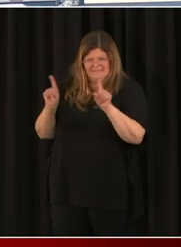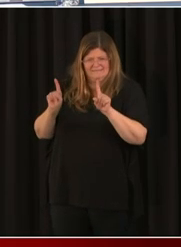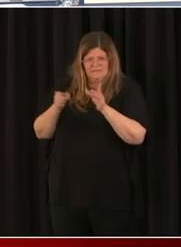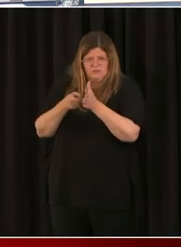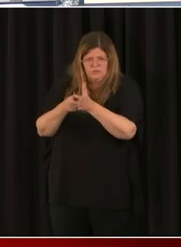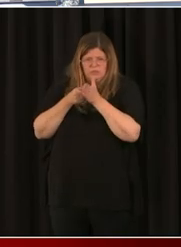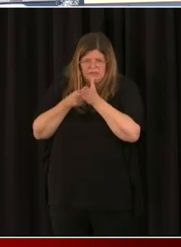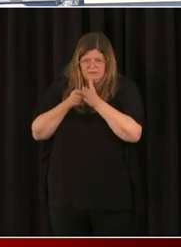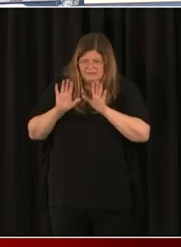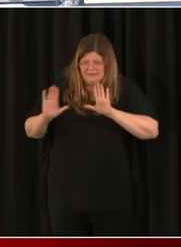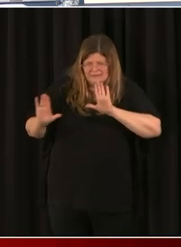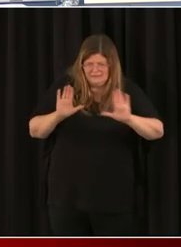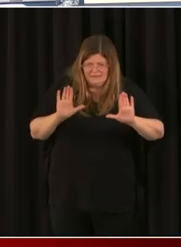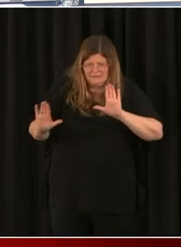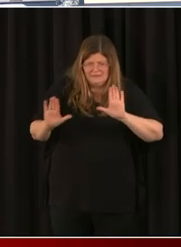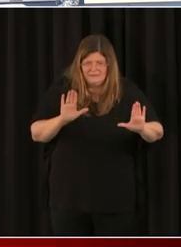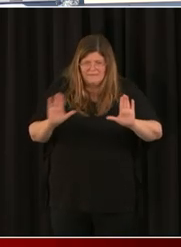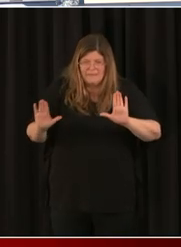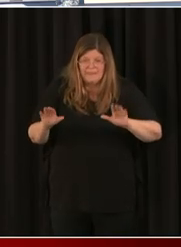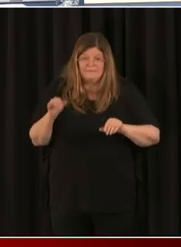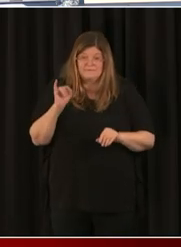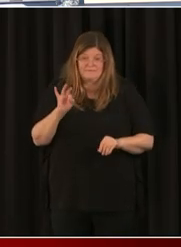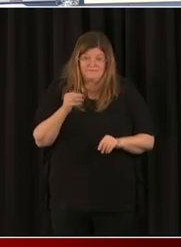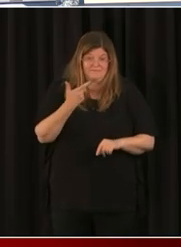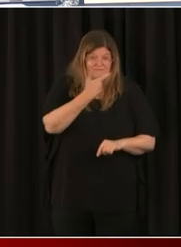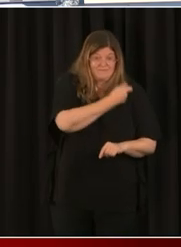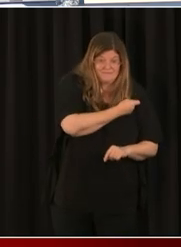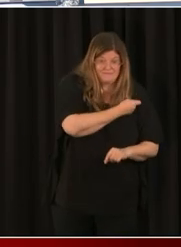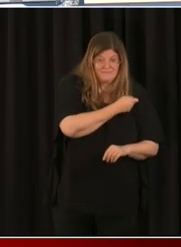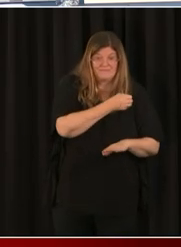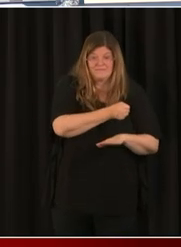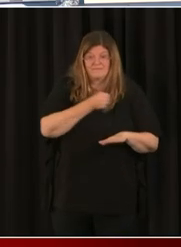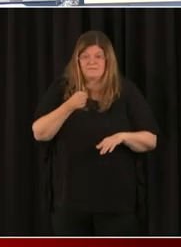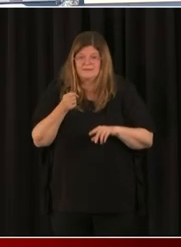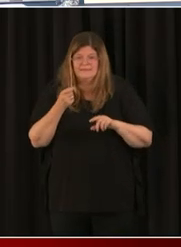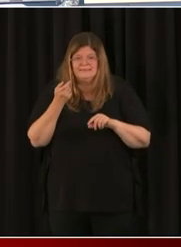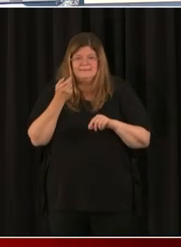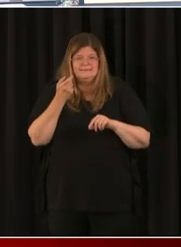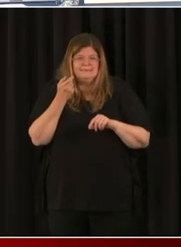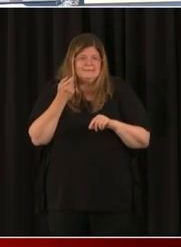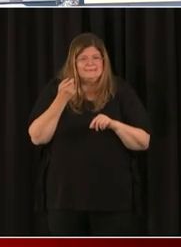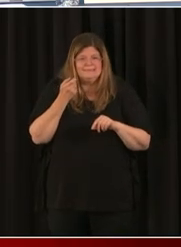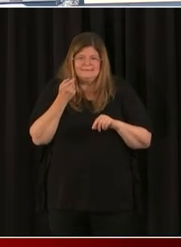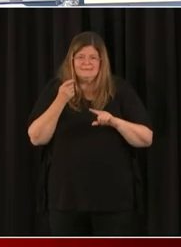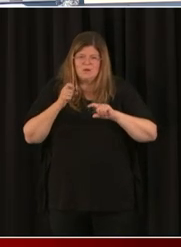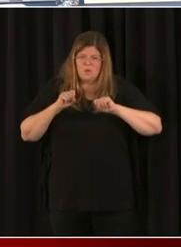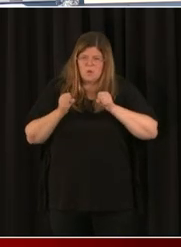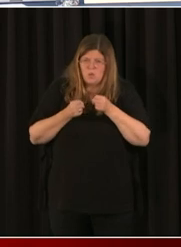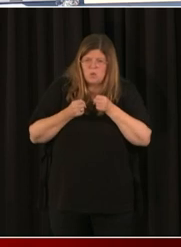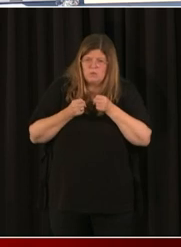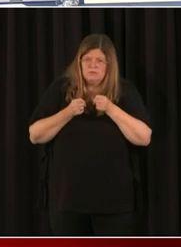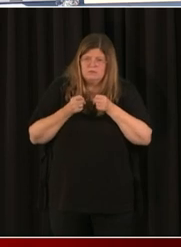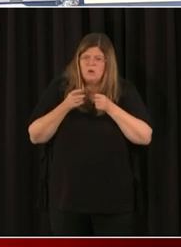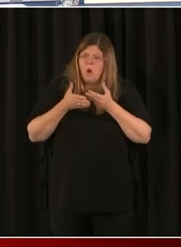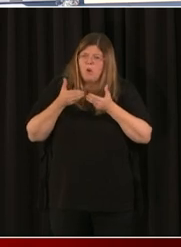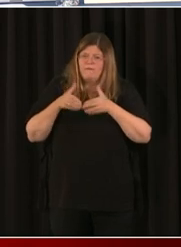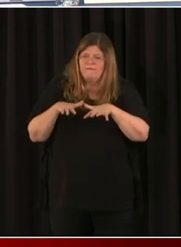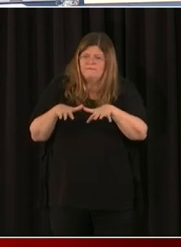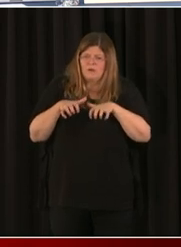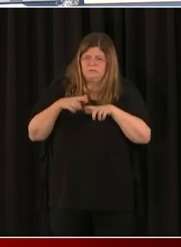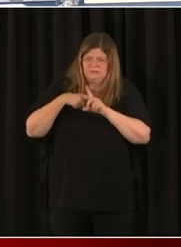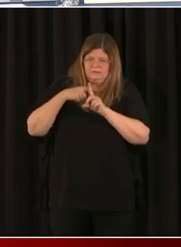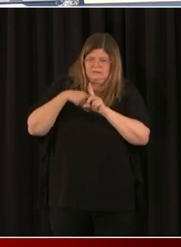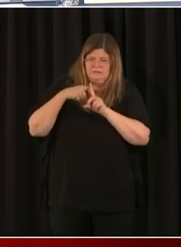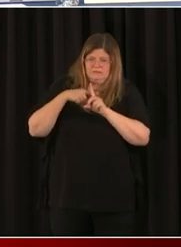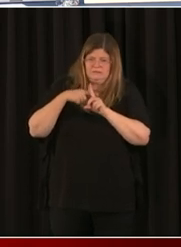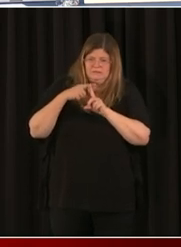the vaccine, once it is removed from its very cold, like frozen temperatures, that once